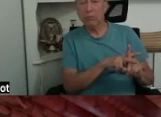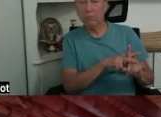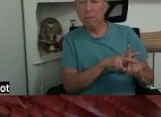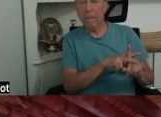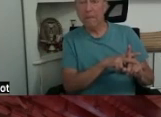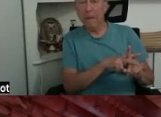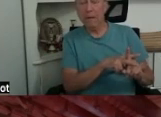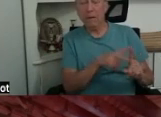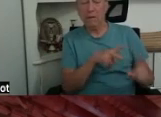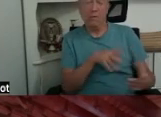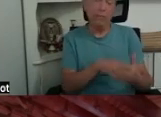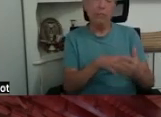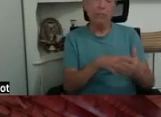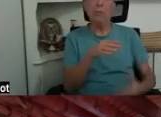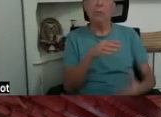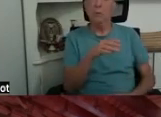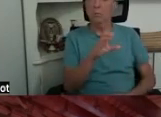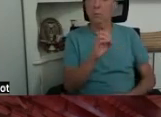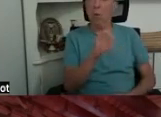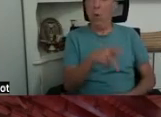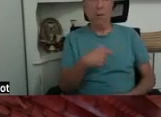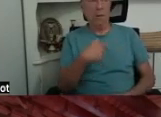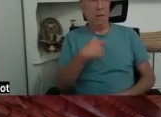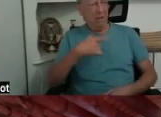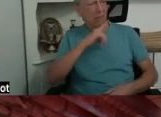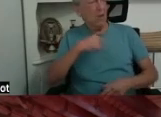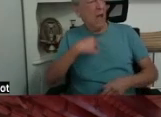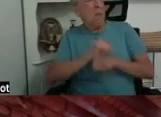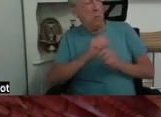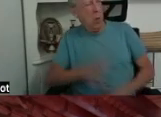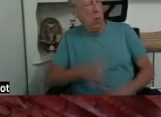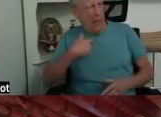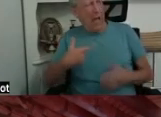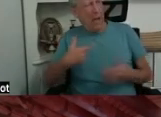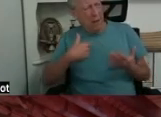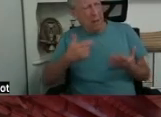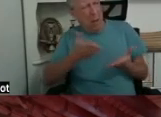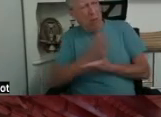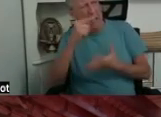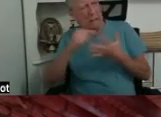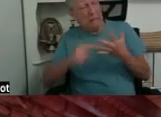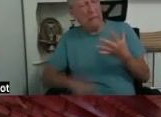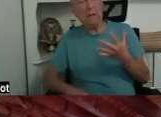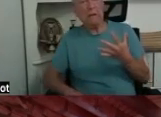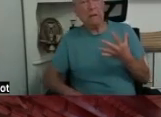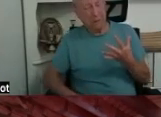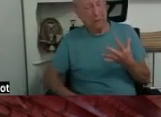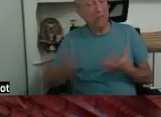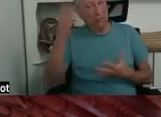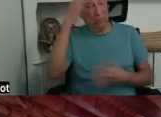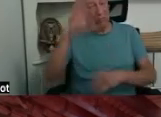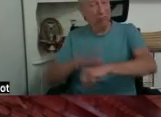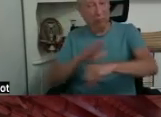cooperative to say, hey, I should be treated as an employee and I deserve all of these rights, the judge or